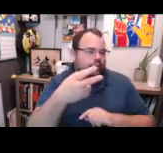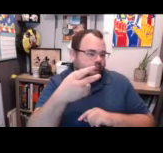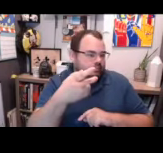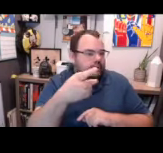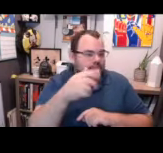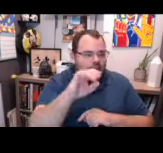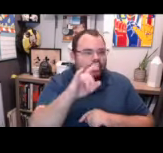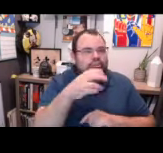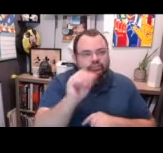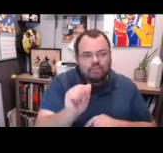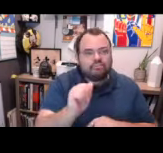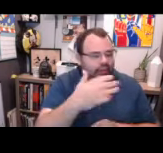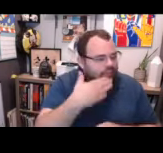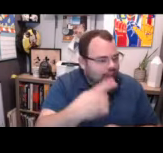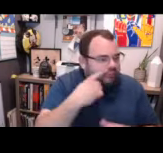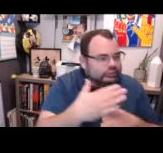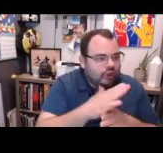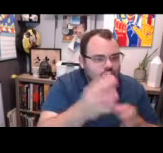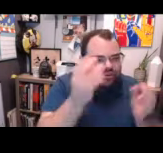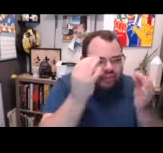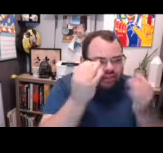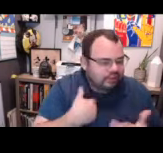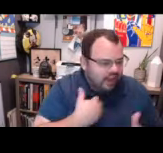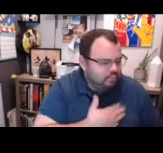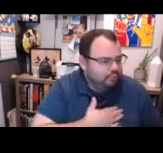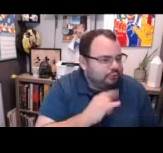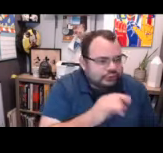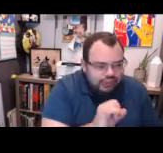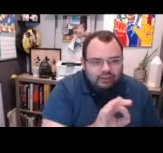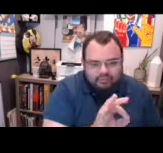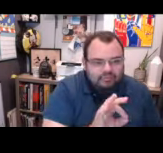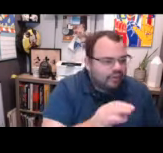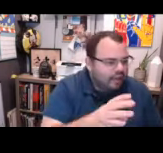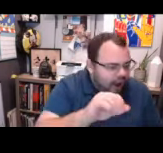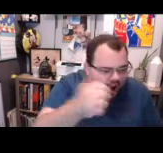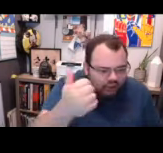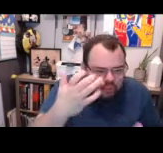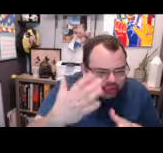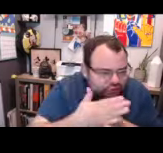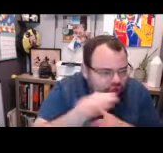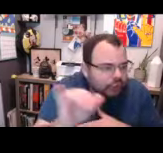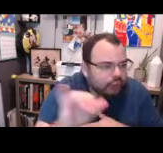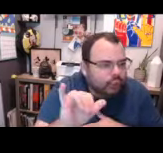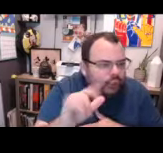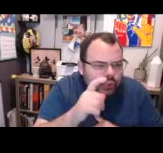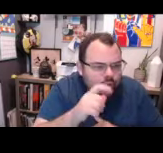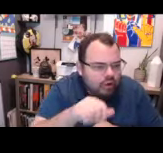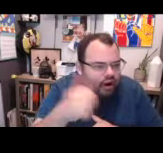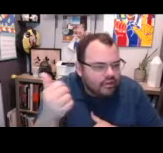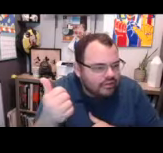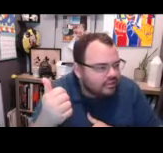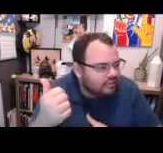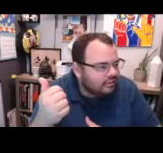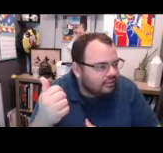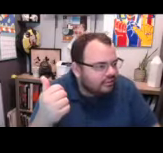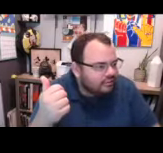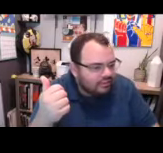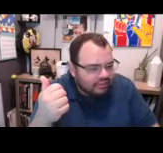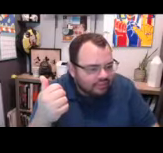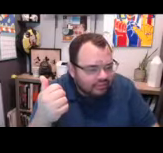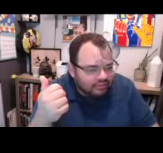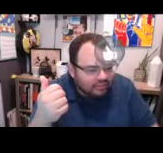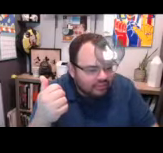Okay, that's a very good perspective as well. Okay, thank you for sharing your thoughts. I appreciate it. Anyone else would like to share as